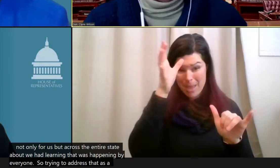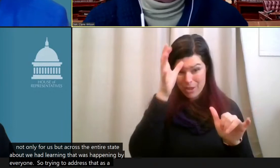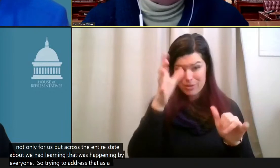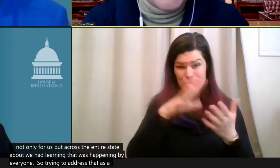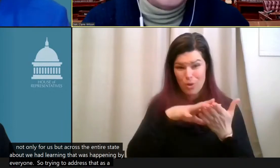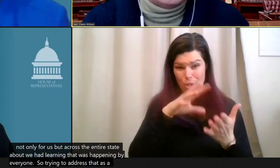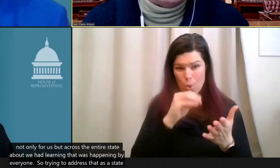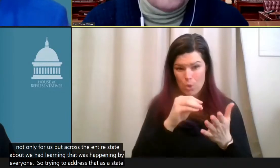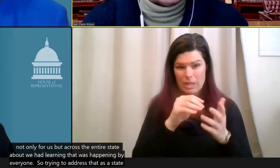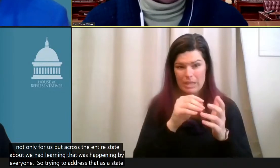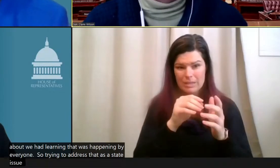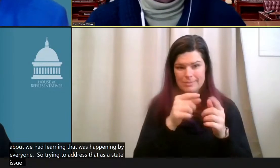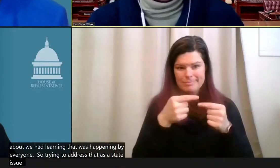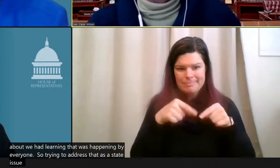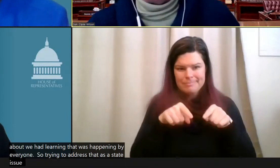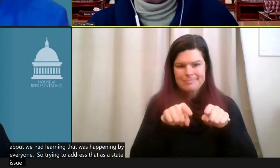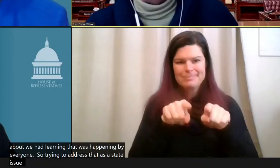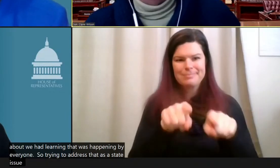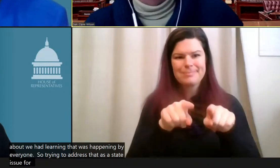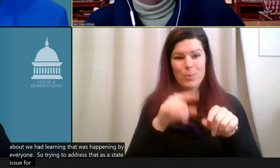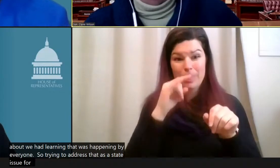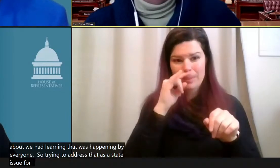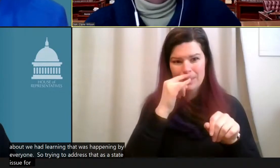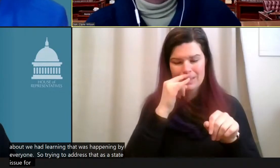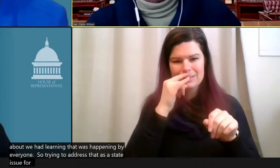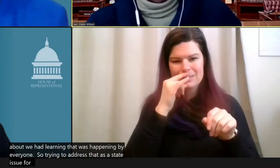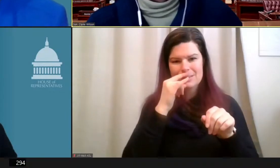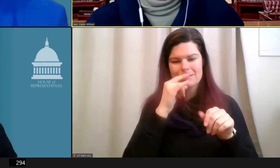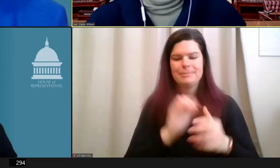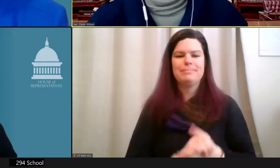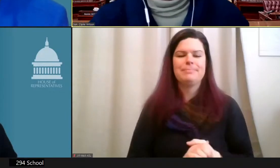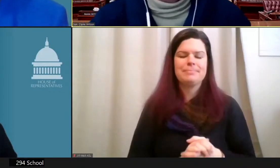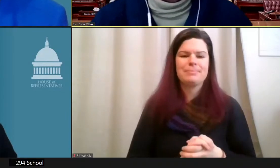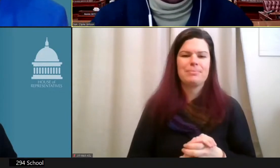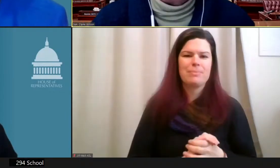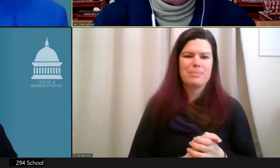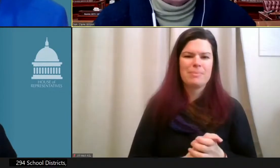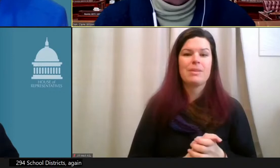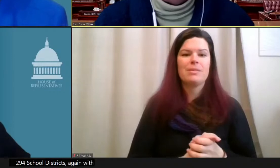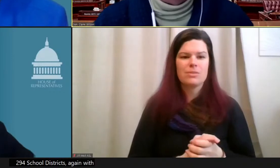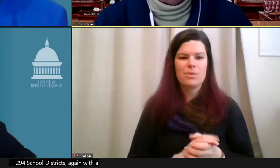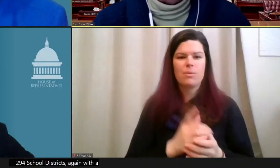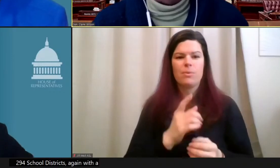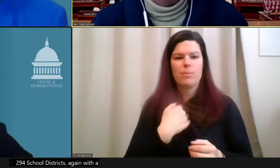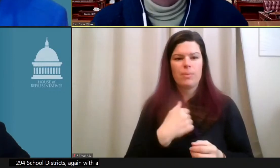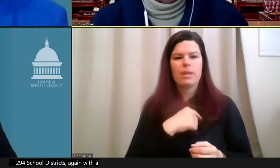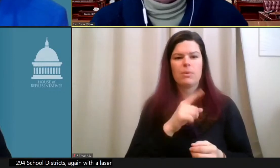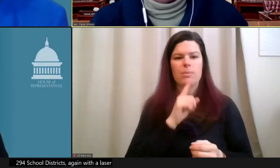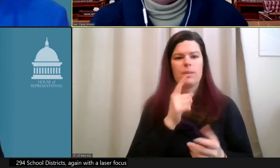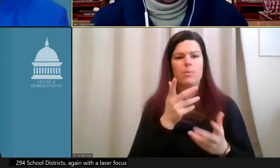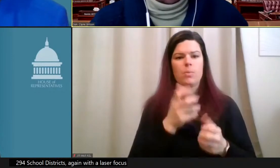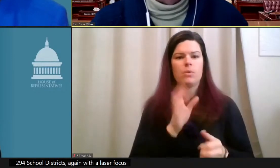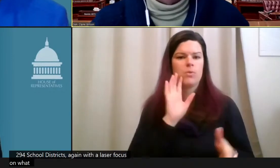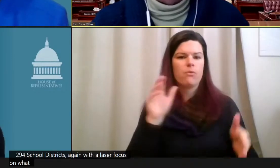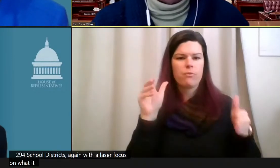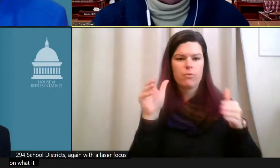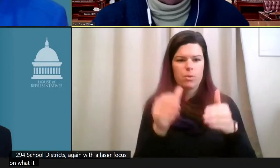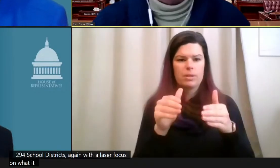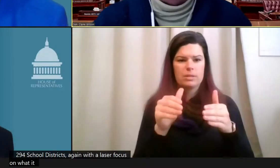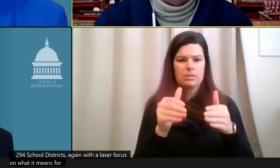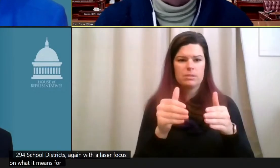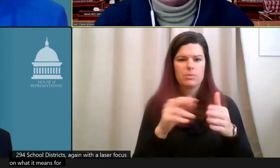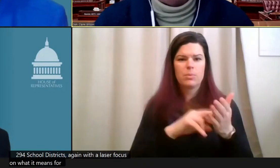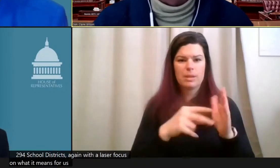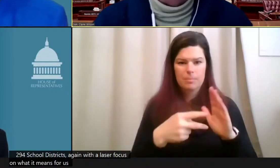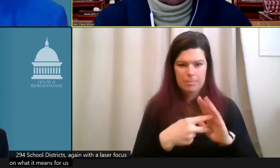for 294 school districts, again, with a laser focus on what it means for us in the